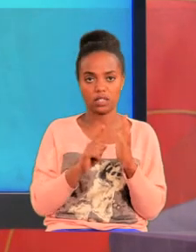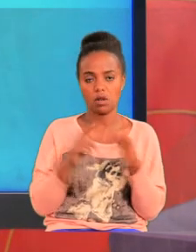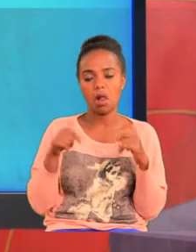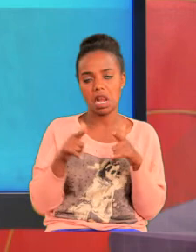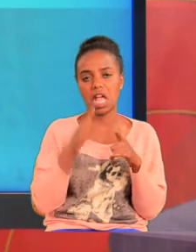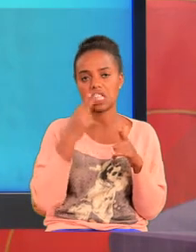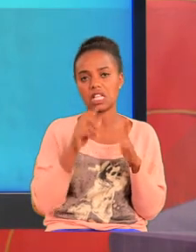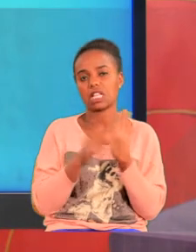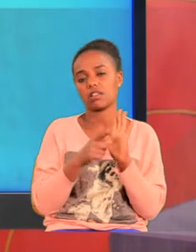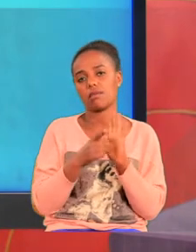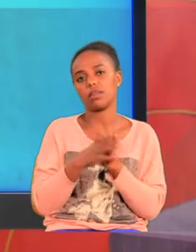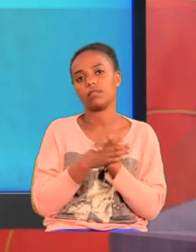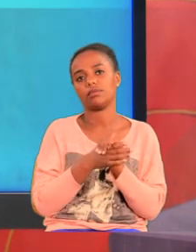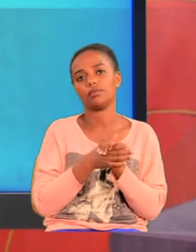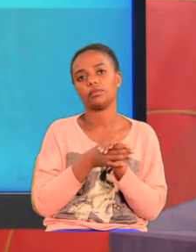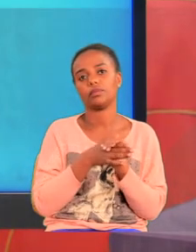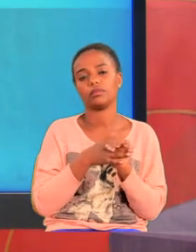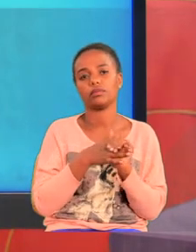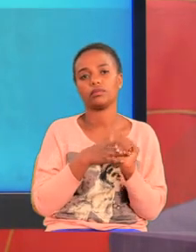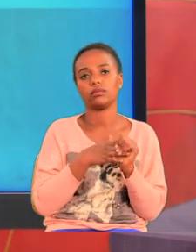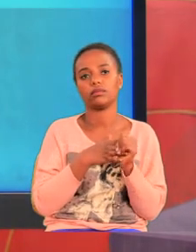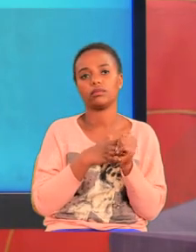let's see example for this.